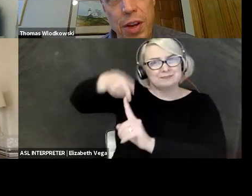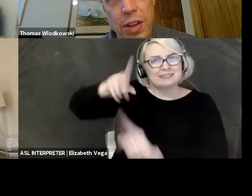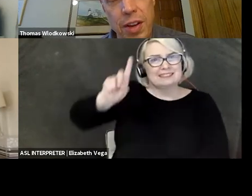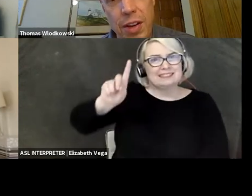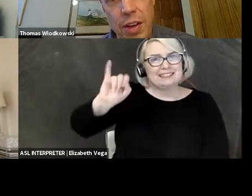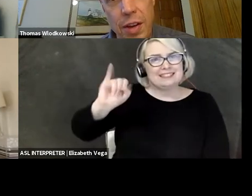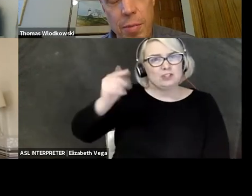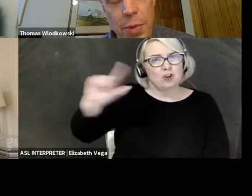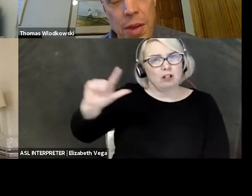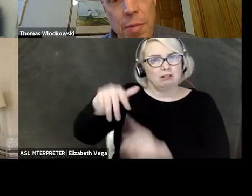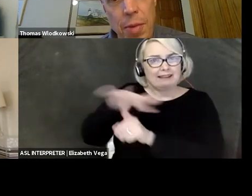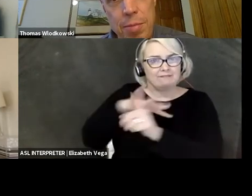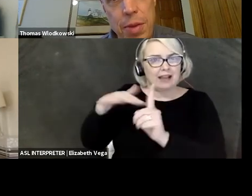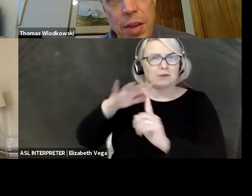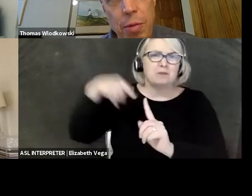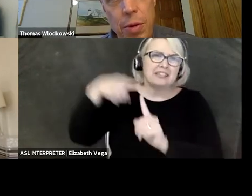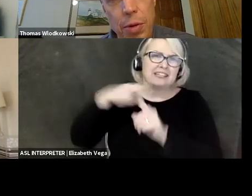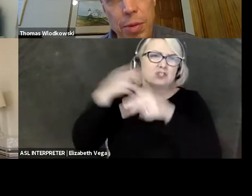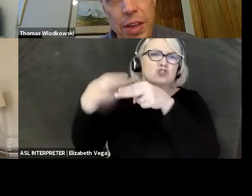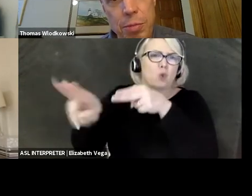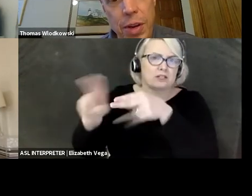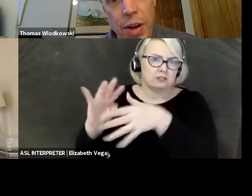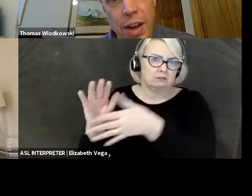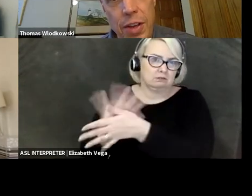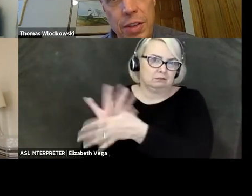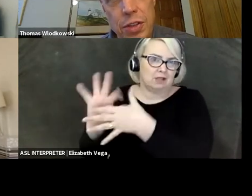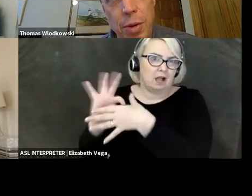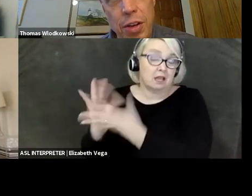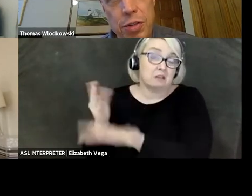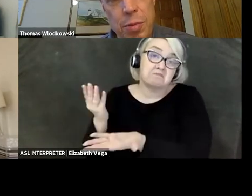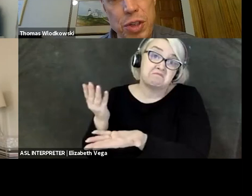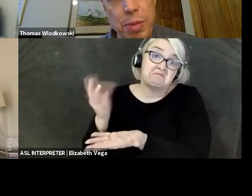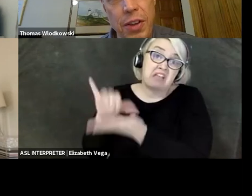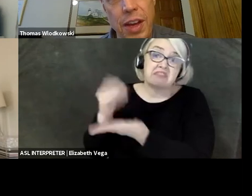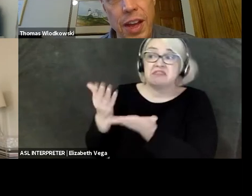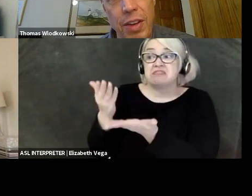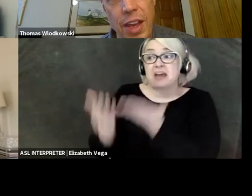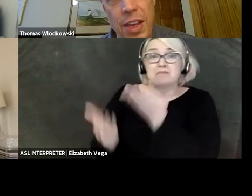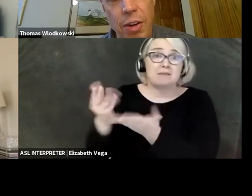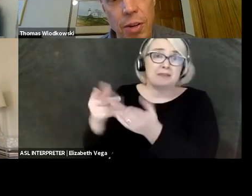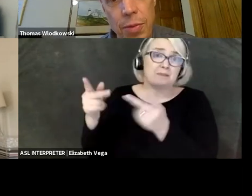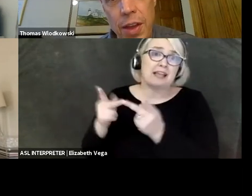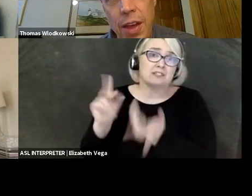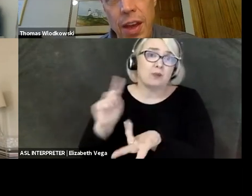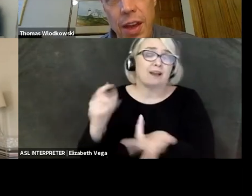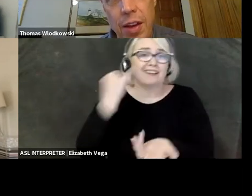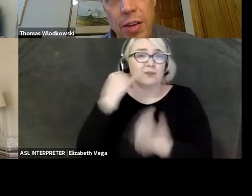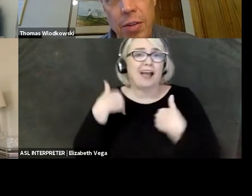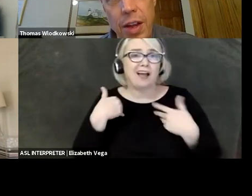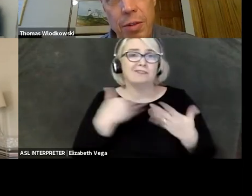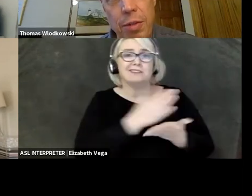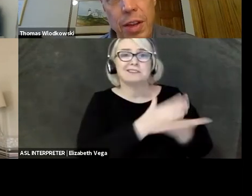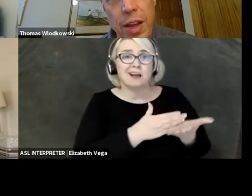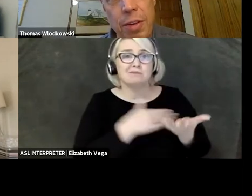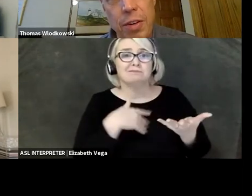form content, might be a real place where having some audio description is better than not having any at all. And, you